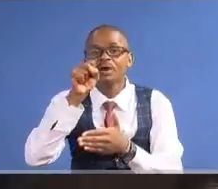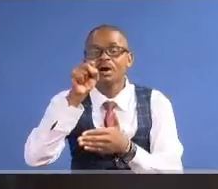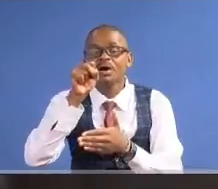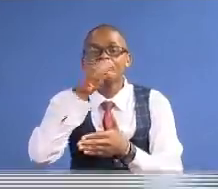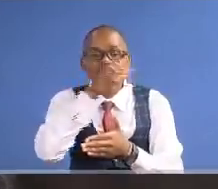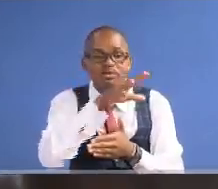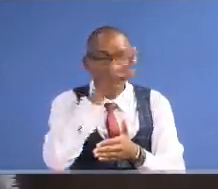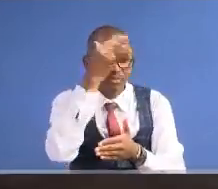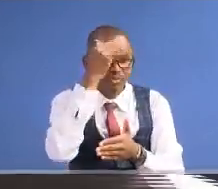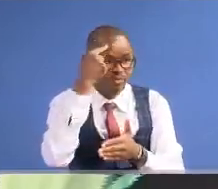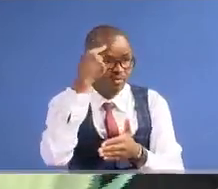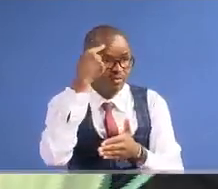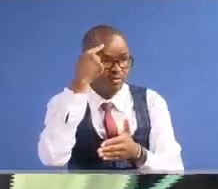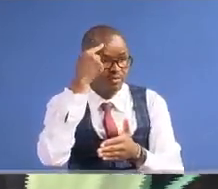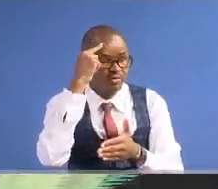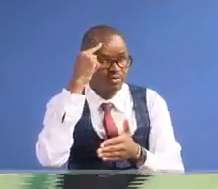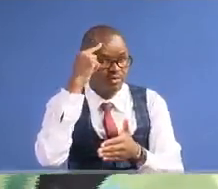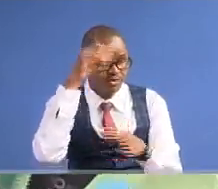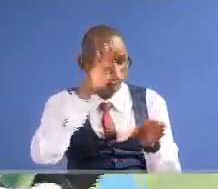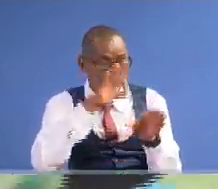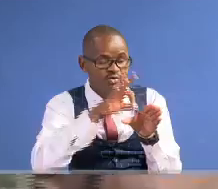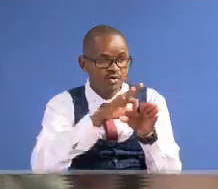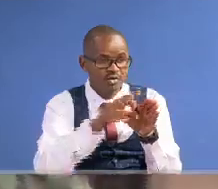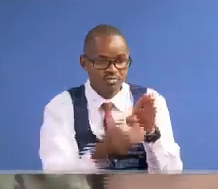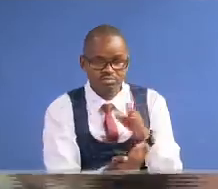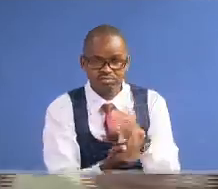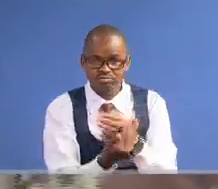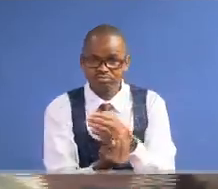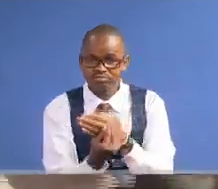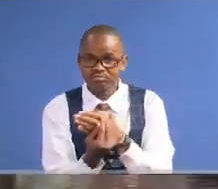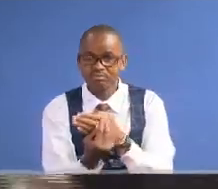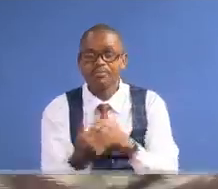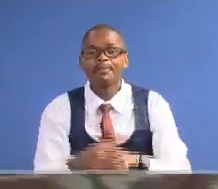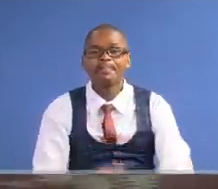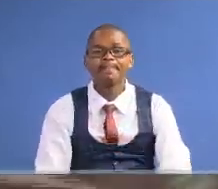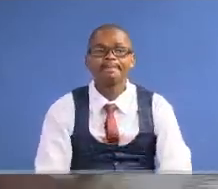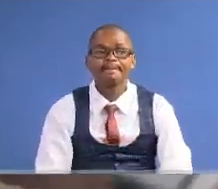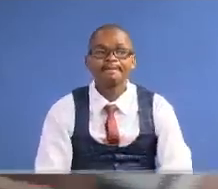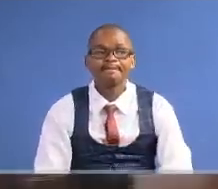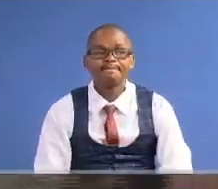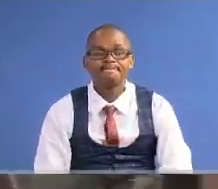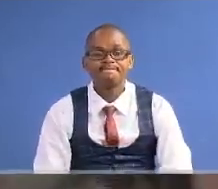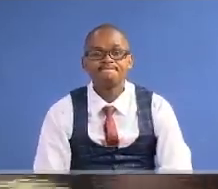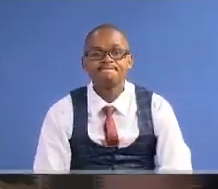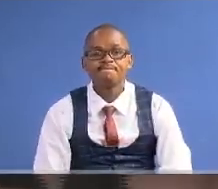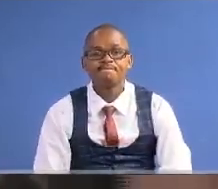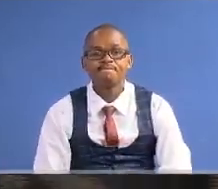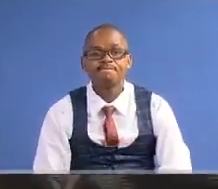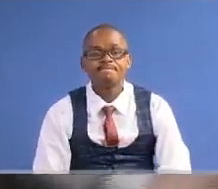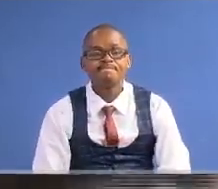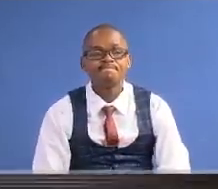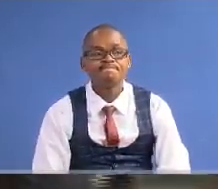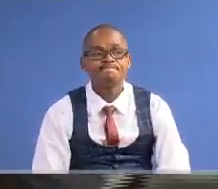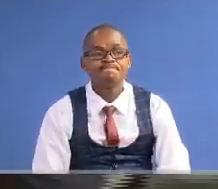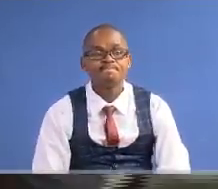assaulted over claims of voter bribery. Irene Mwangi, KUTV.